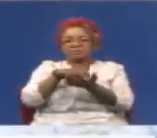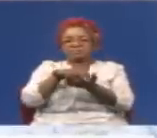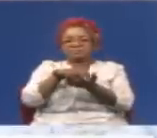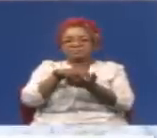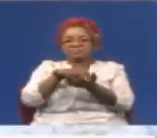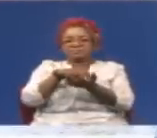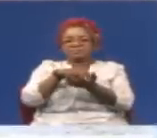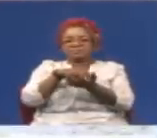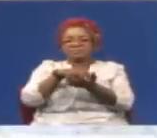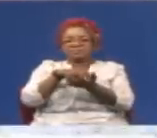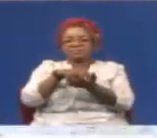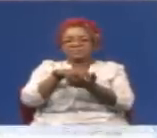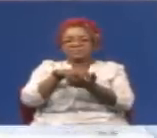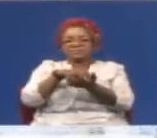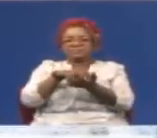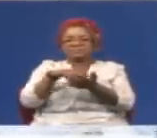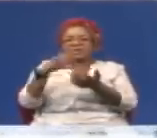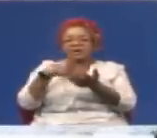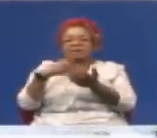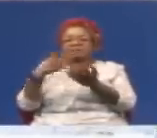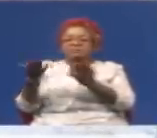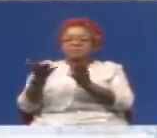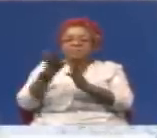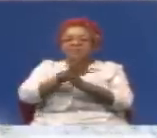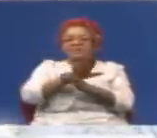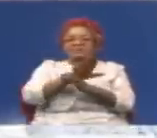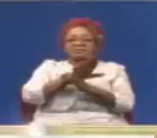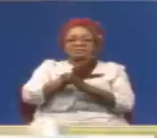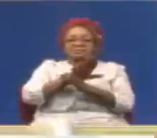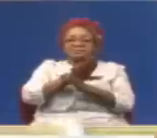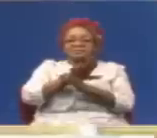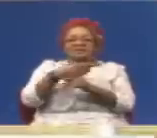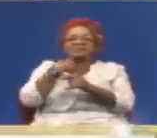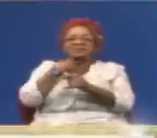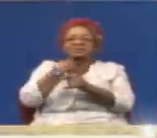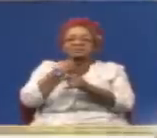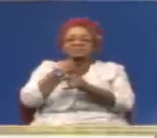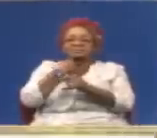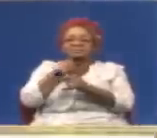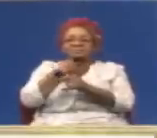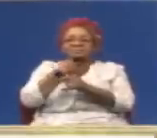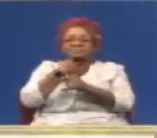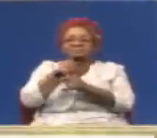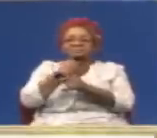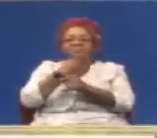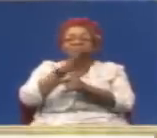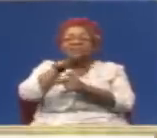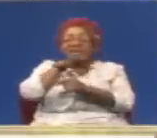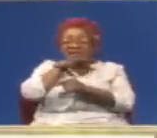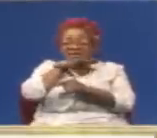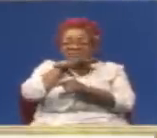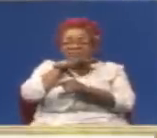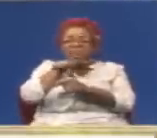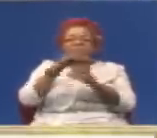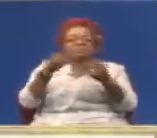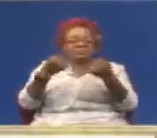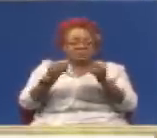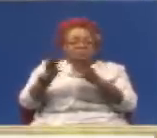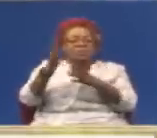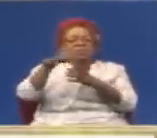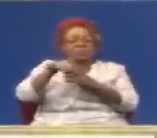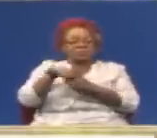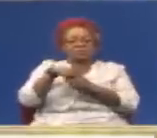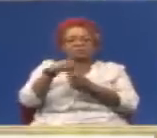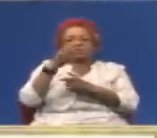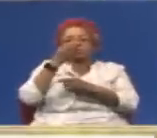put Ruto back in the fix. Raila is trying to accommodate William Ruto. Okay? He couldn't